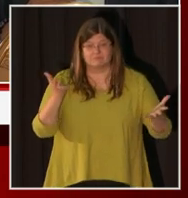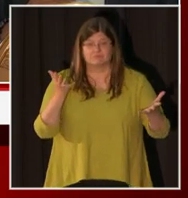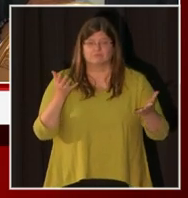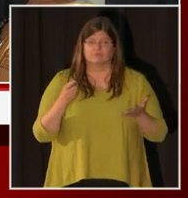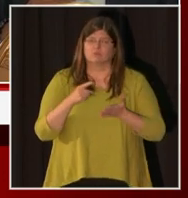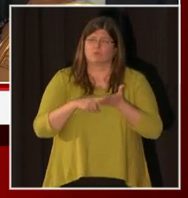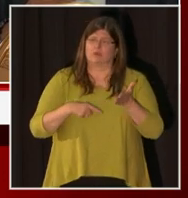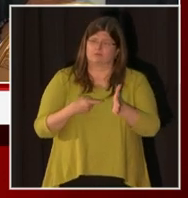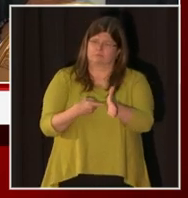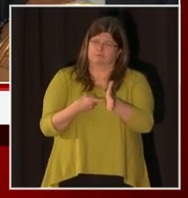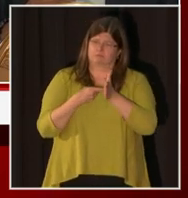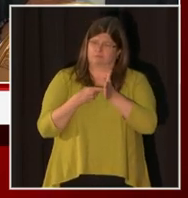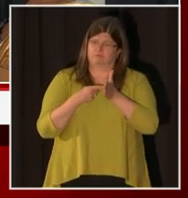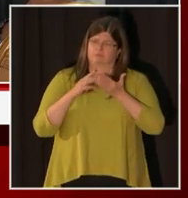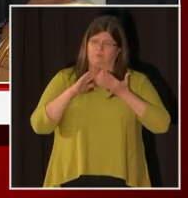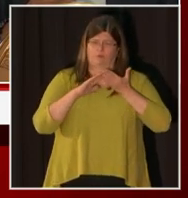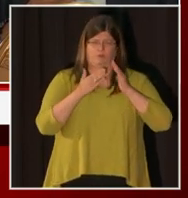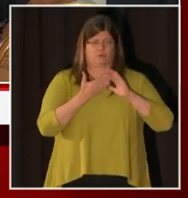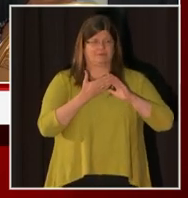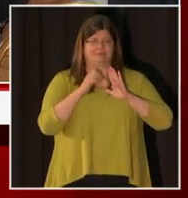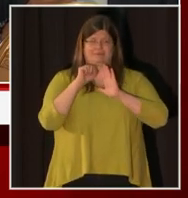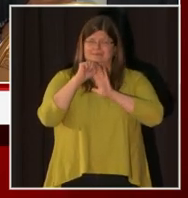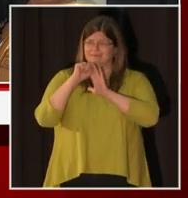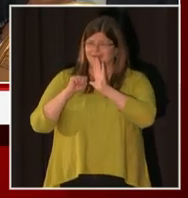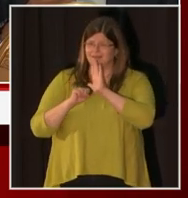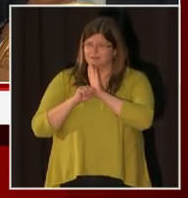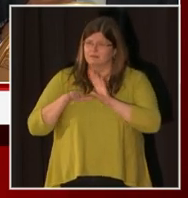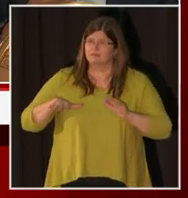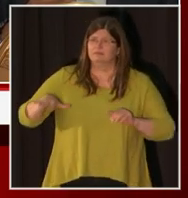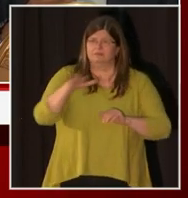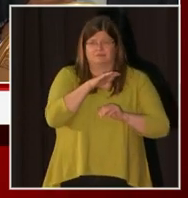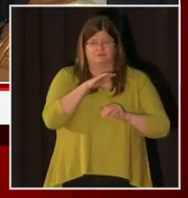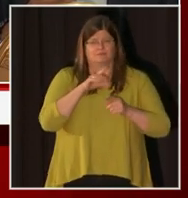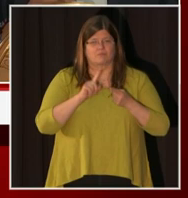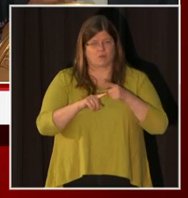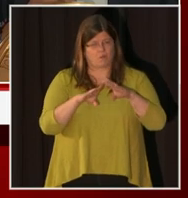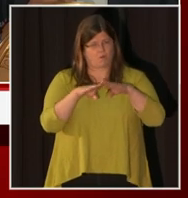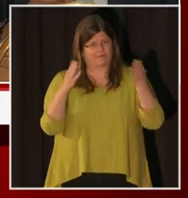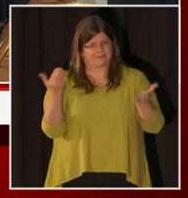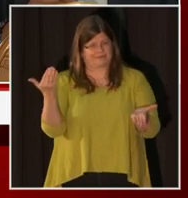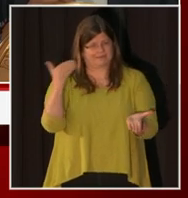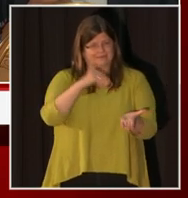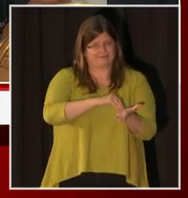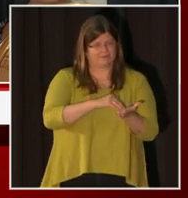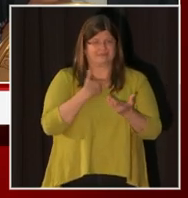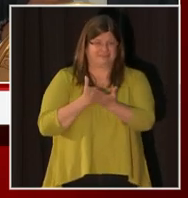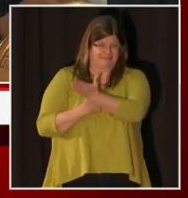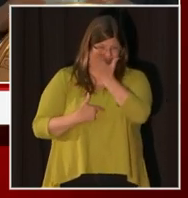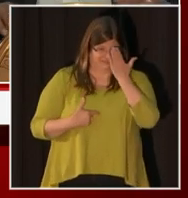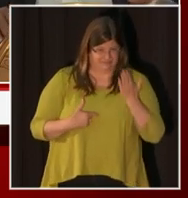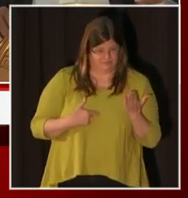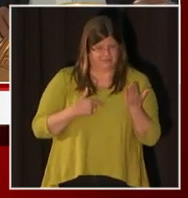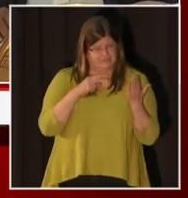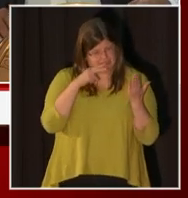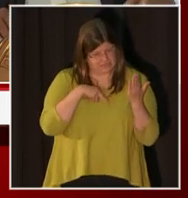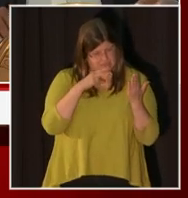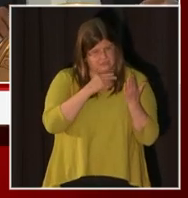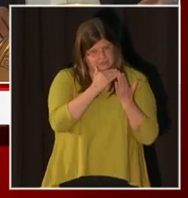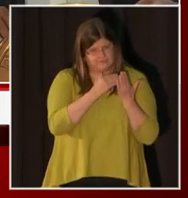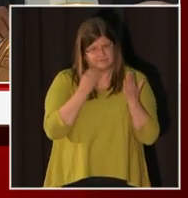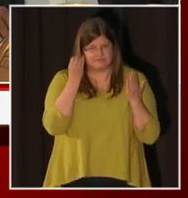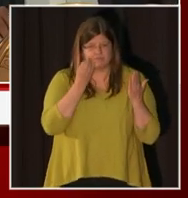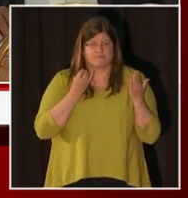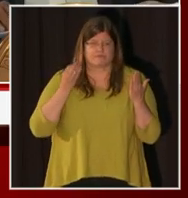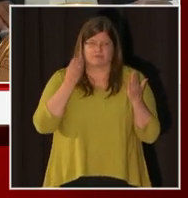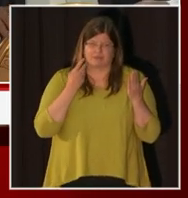for cities and states to reopen, and we have looked at this guidance and, as I have stated previously, believe that it